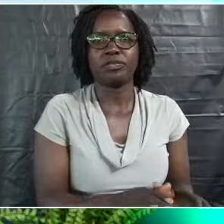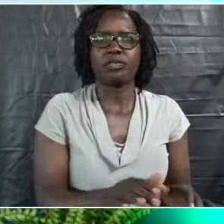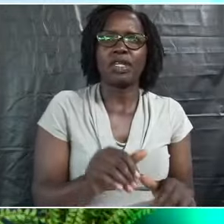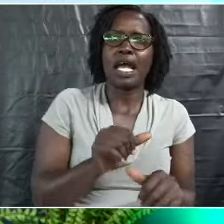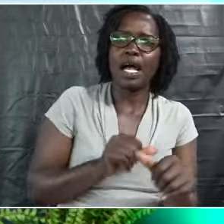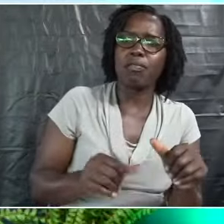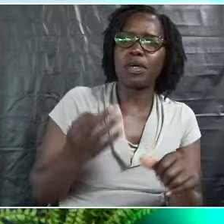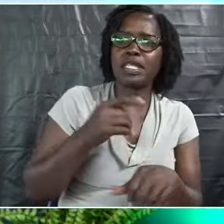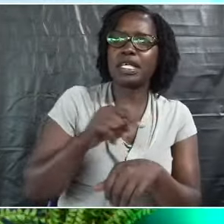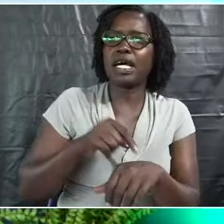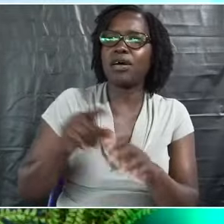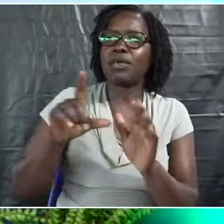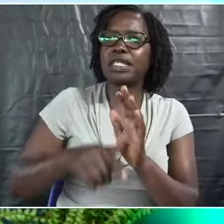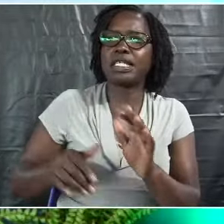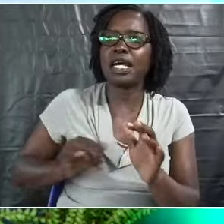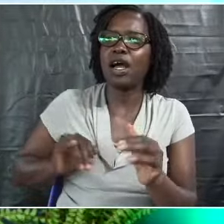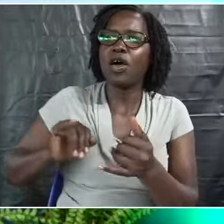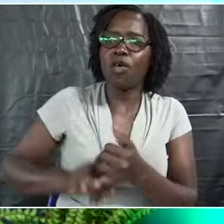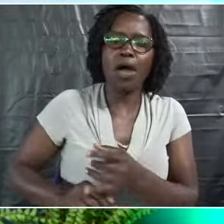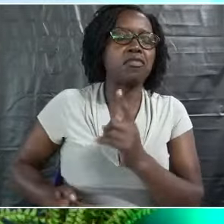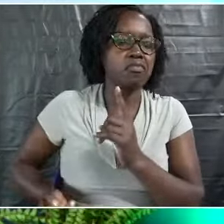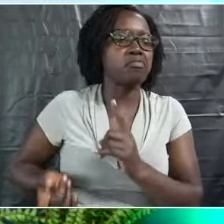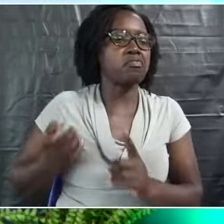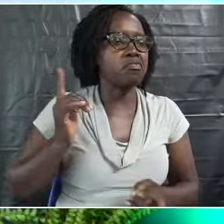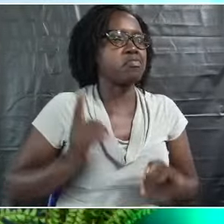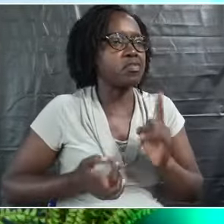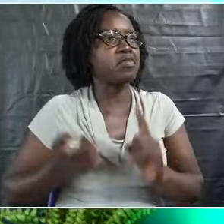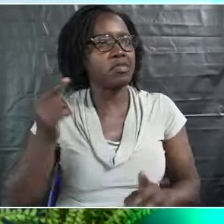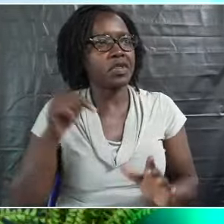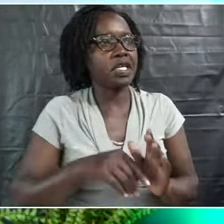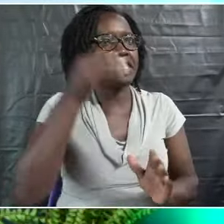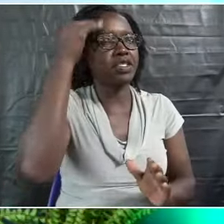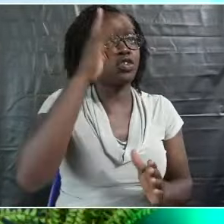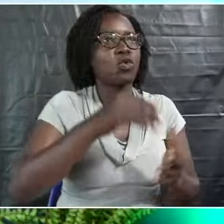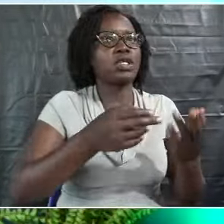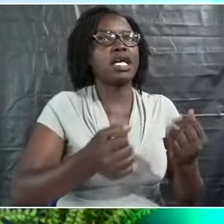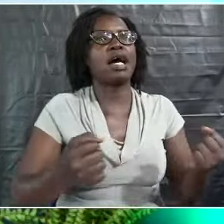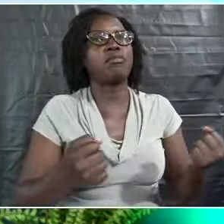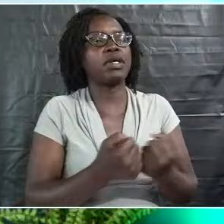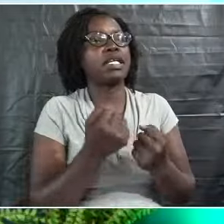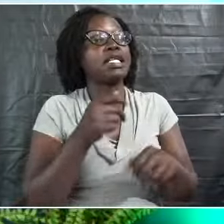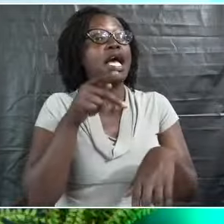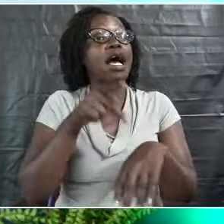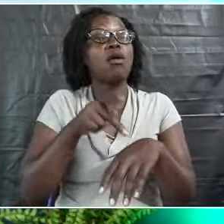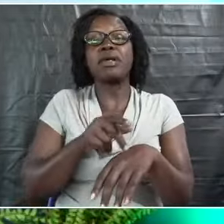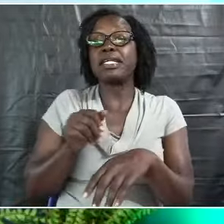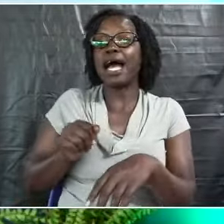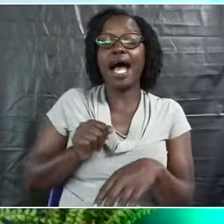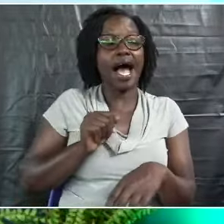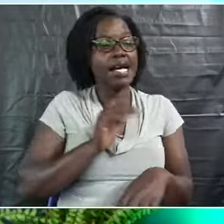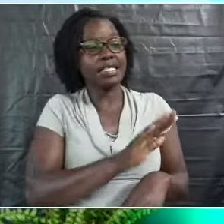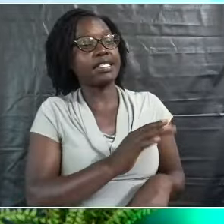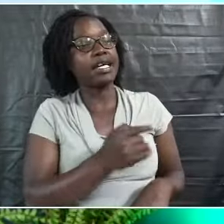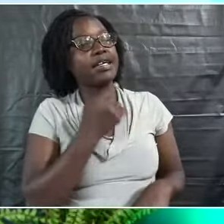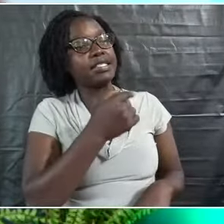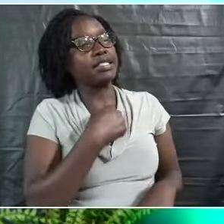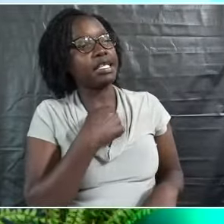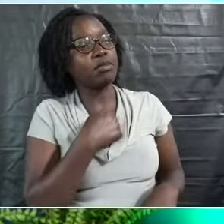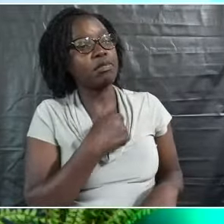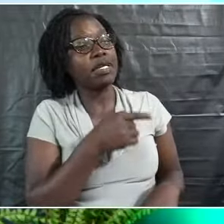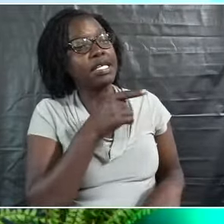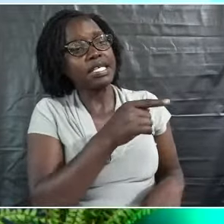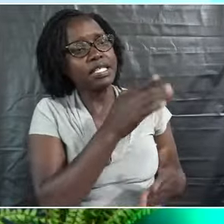3 hours later, his wife came in, not knowing what had happened. Peter asked her, tell me, is this